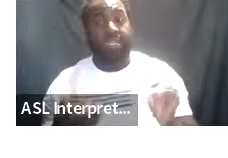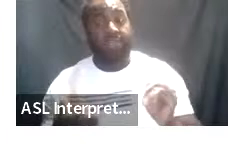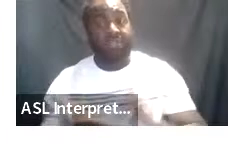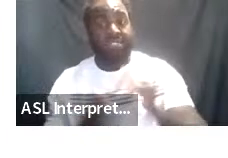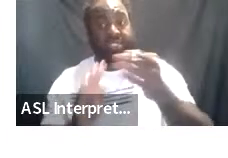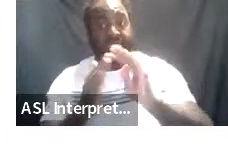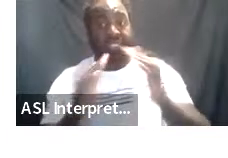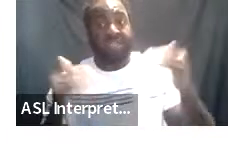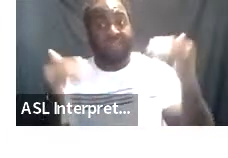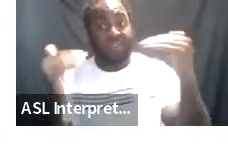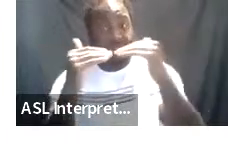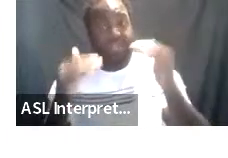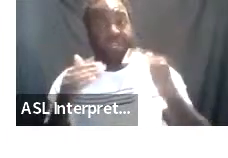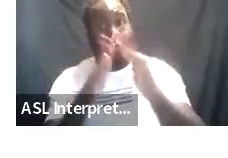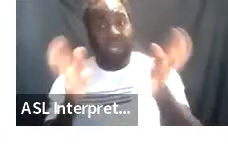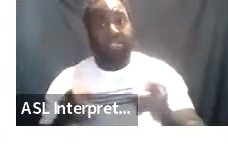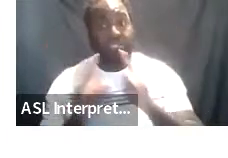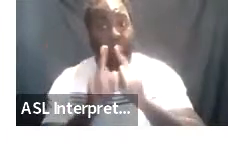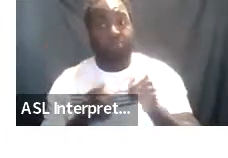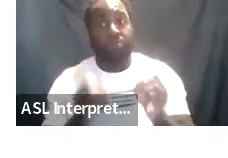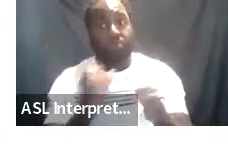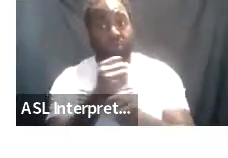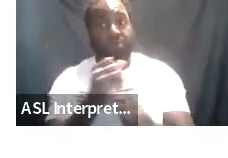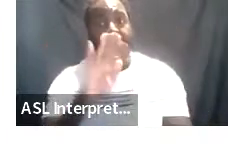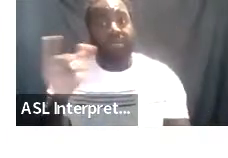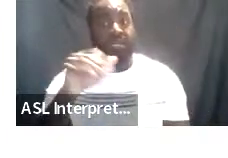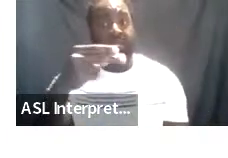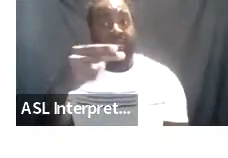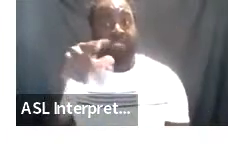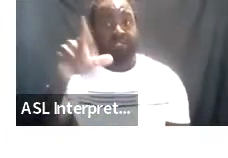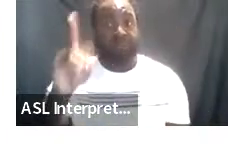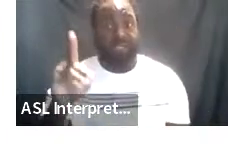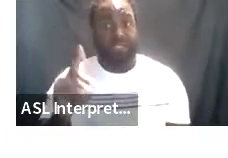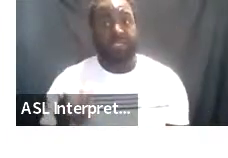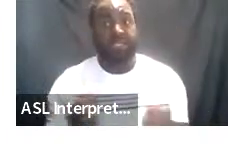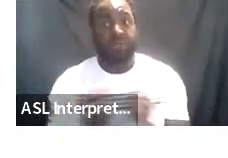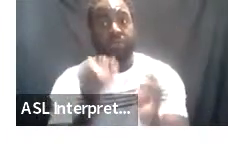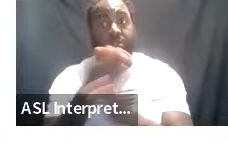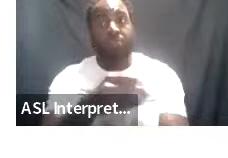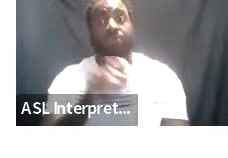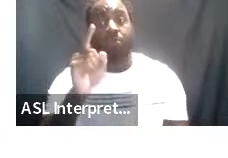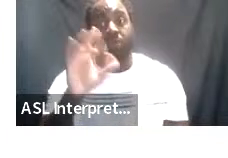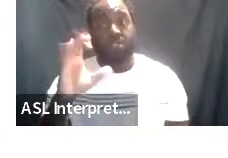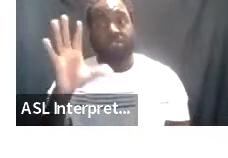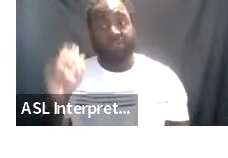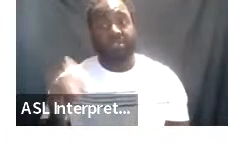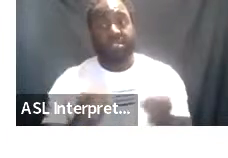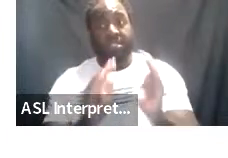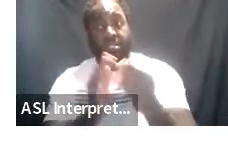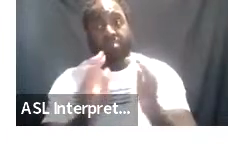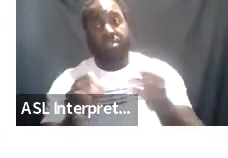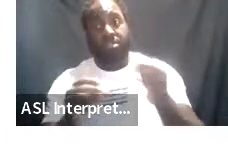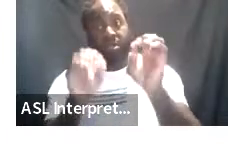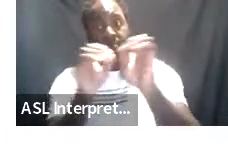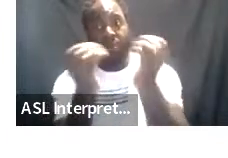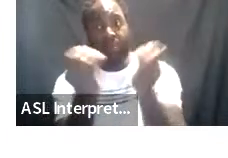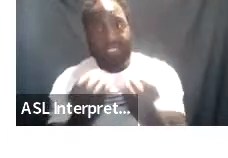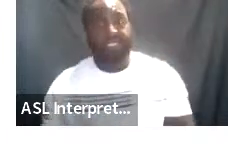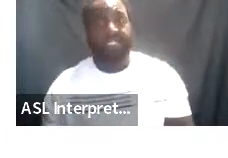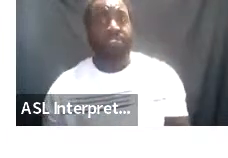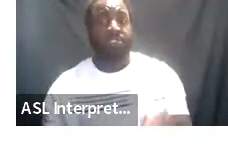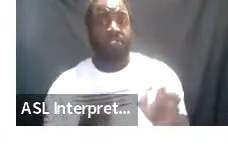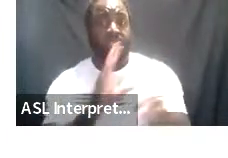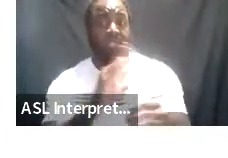city's Fair Housing Report created by HPD with over 150 community organizations